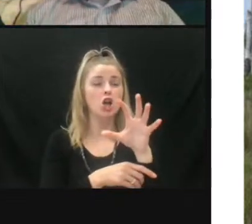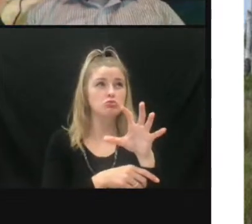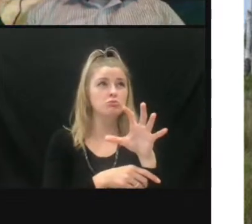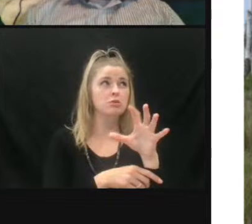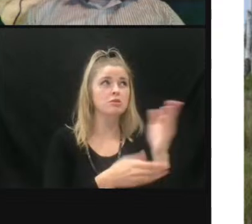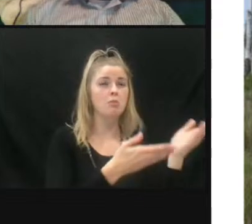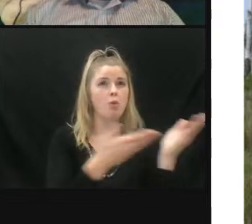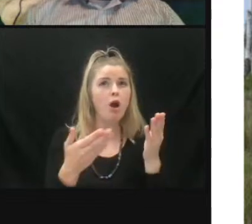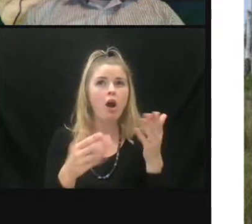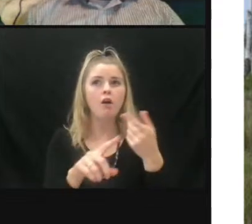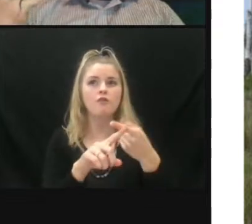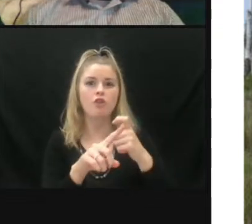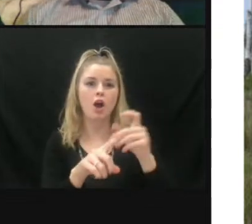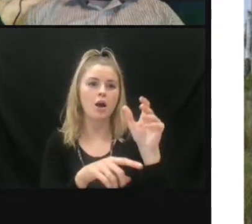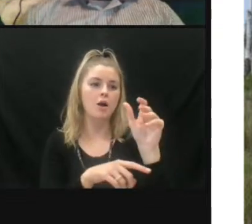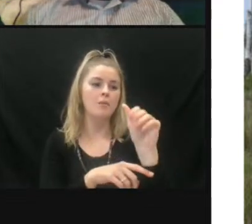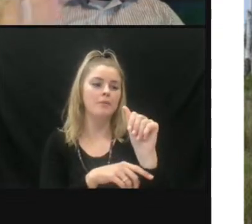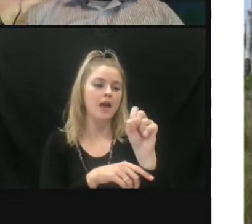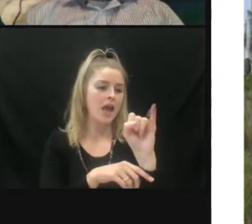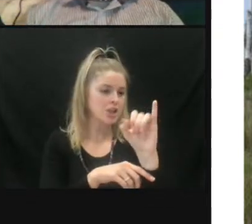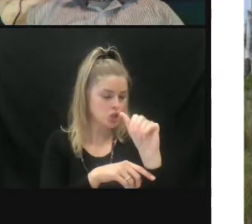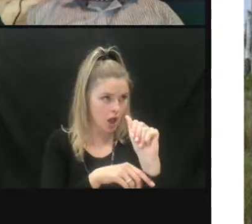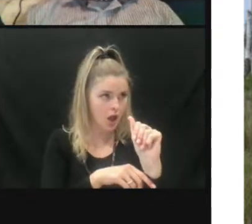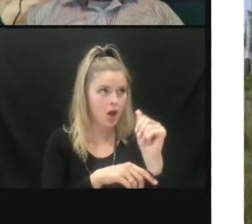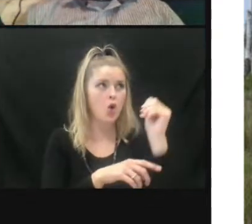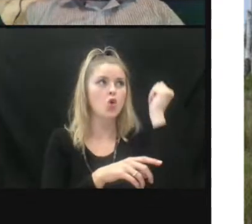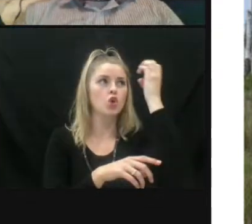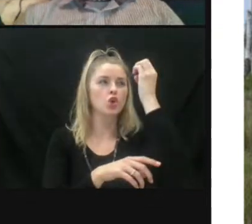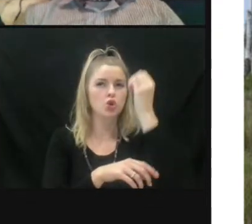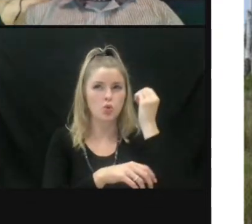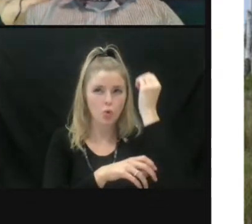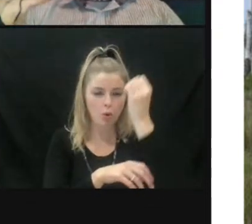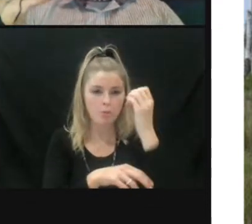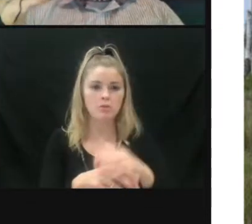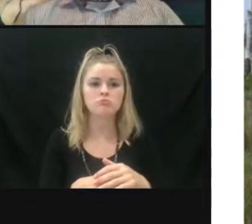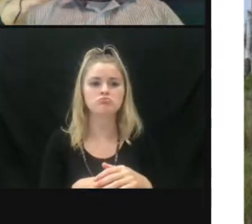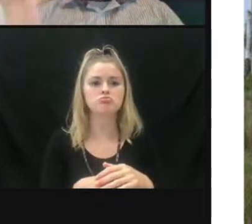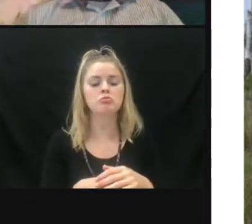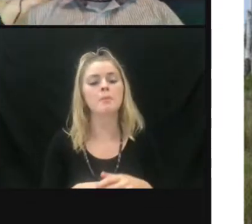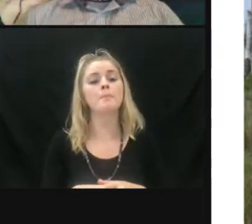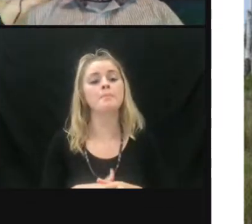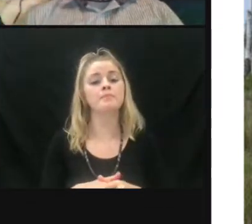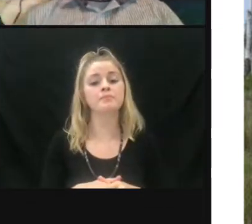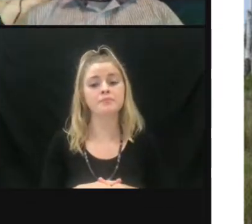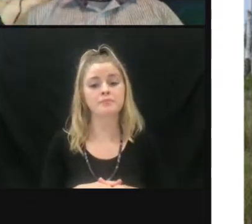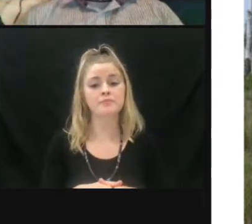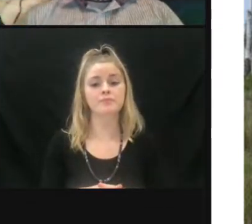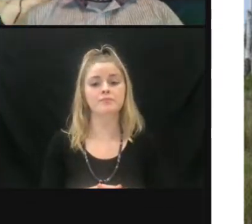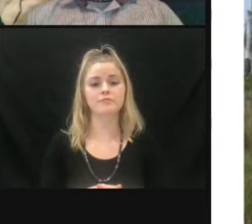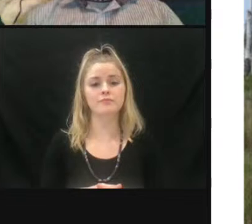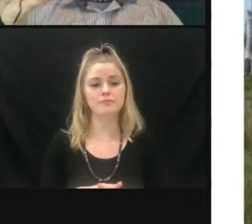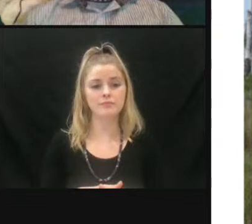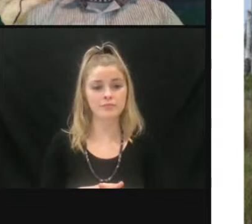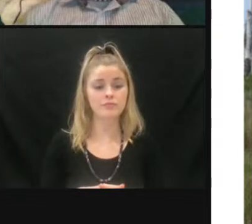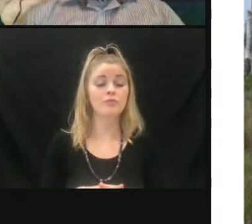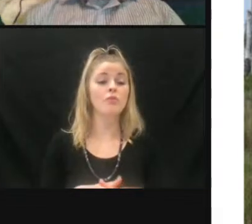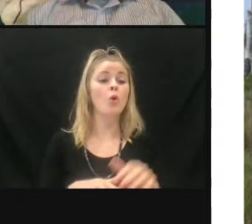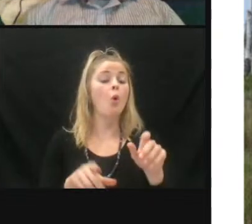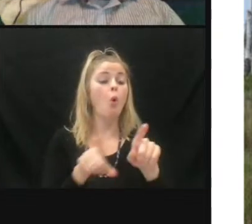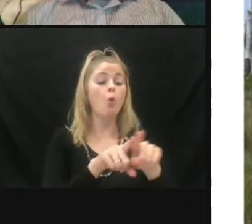from Asia or from Europe, which it's a Eurasian plant, so it exists in both places. There's even an Australian variety as